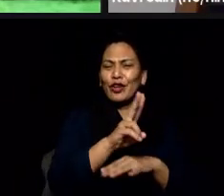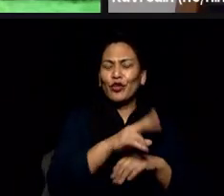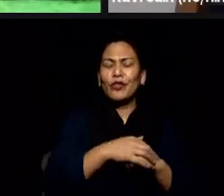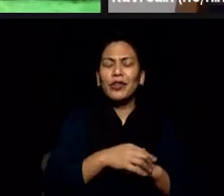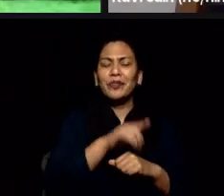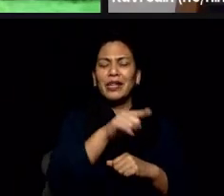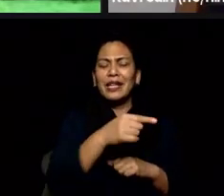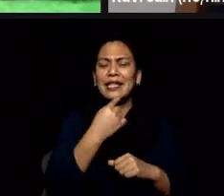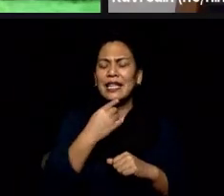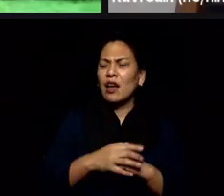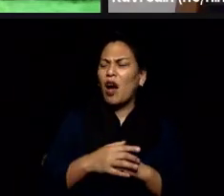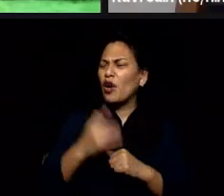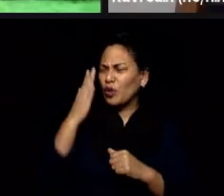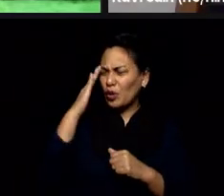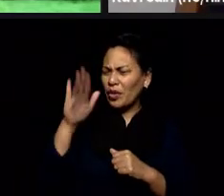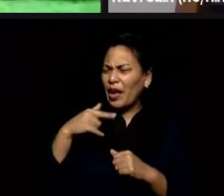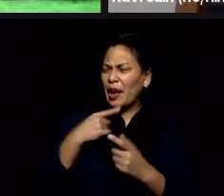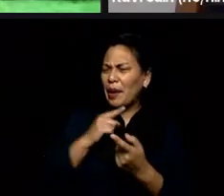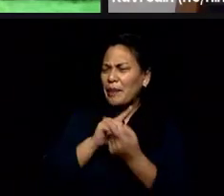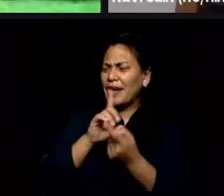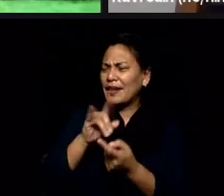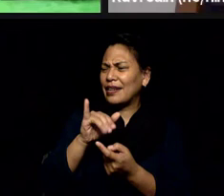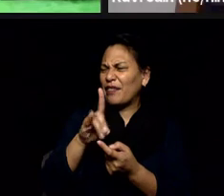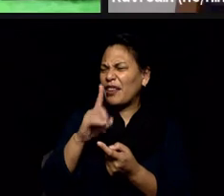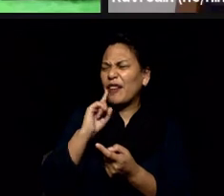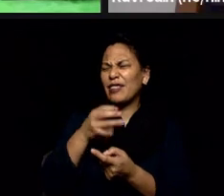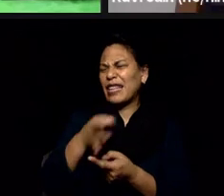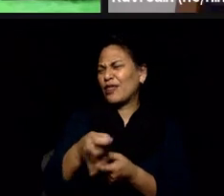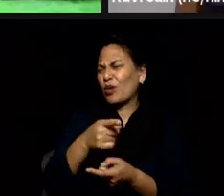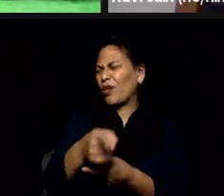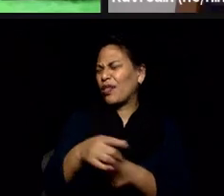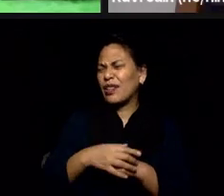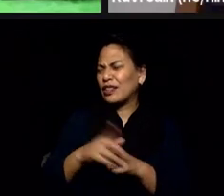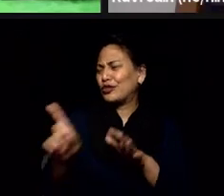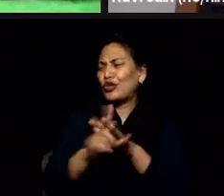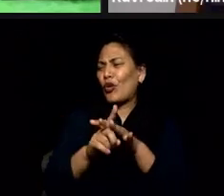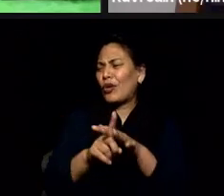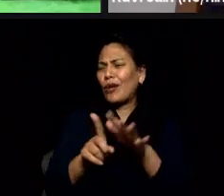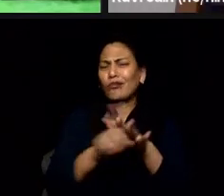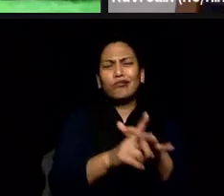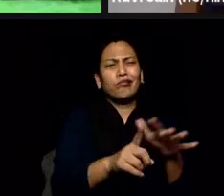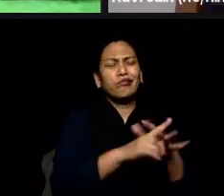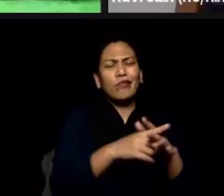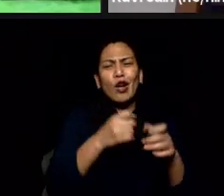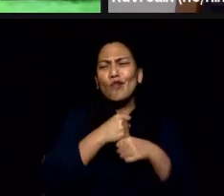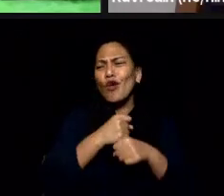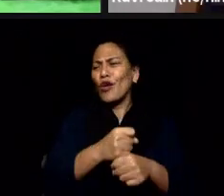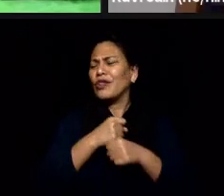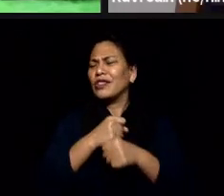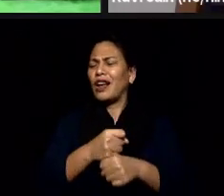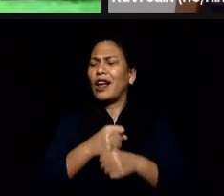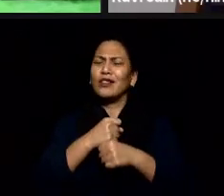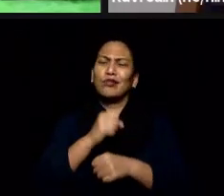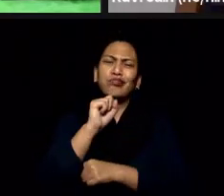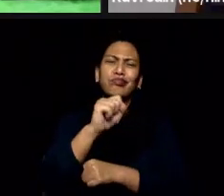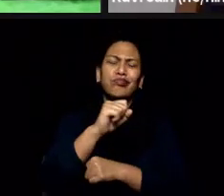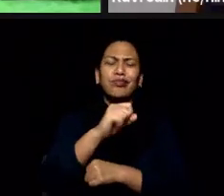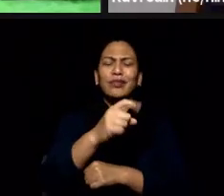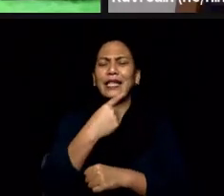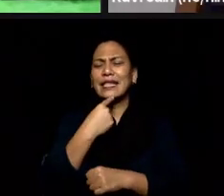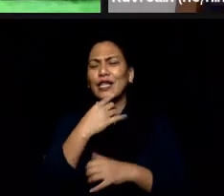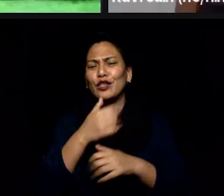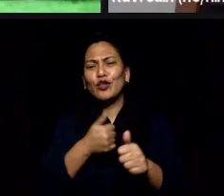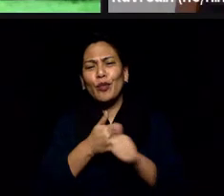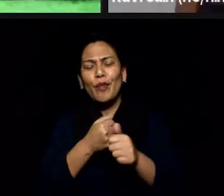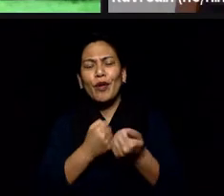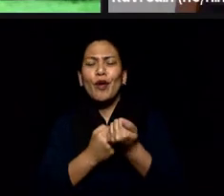know, when I met David first, I thought he was an asshole. He just showed up at these protests saying that he was supporting Indigenous